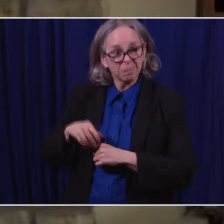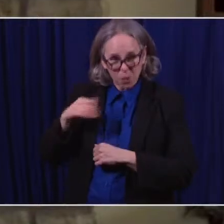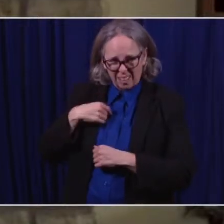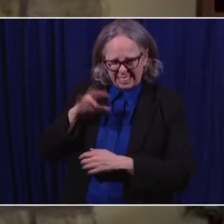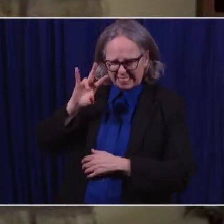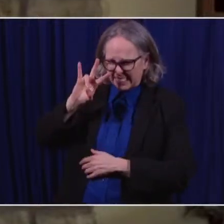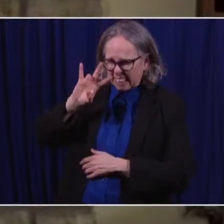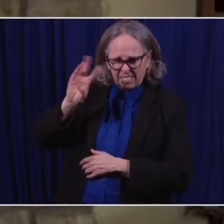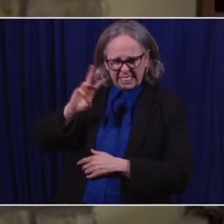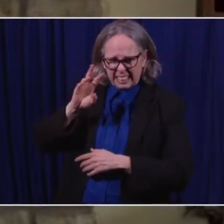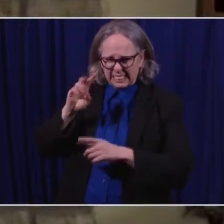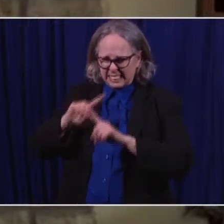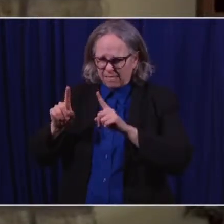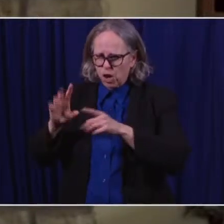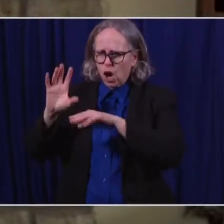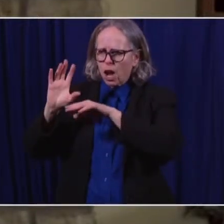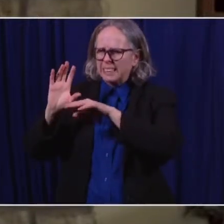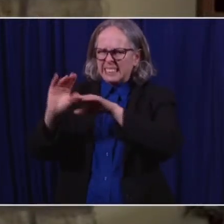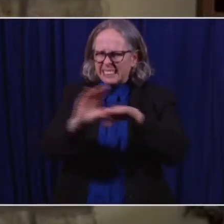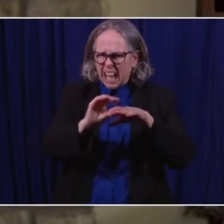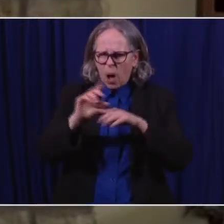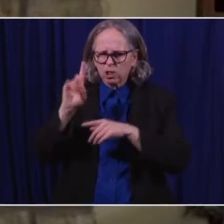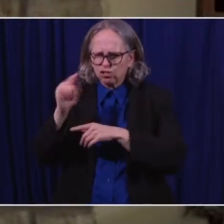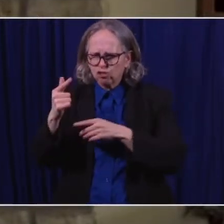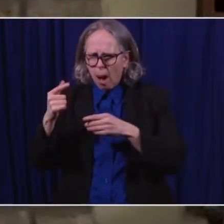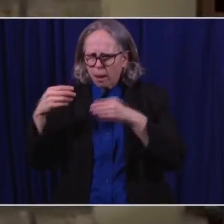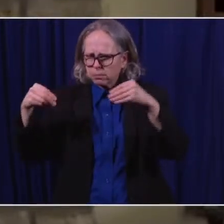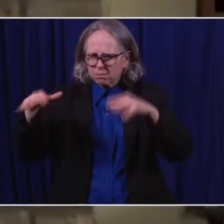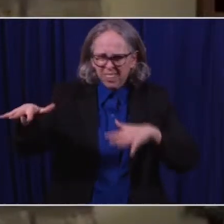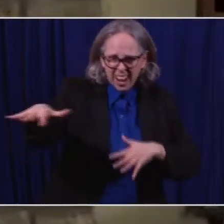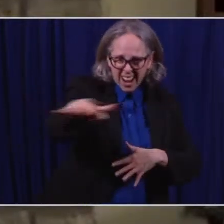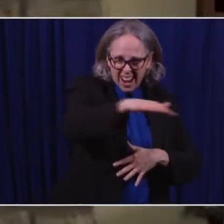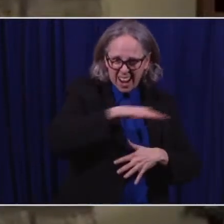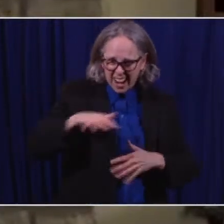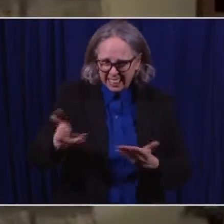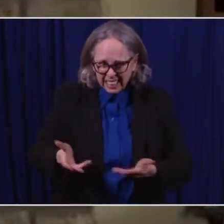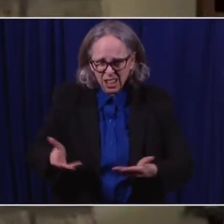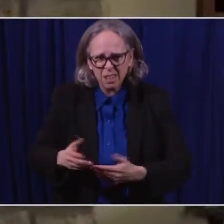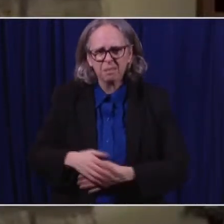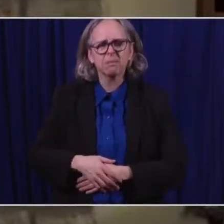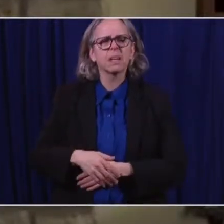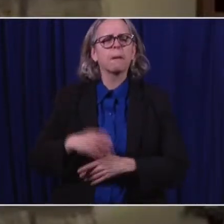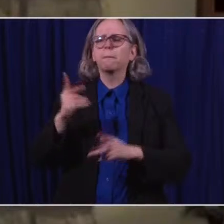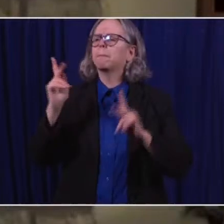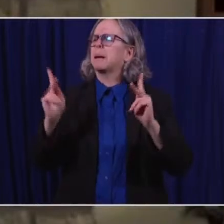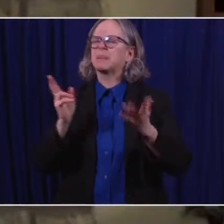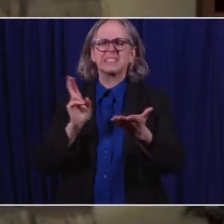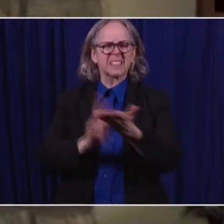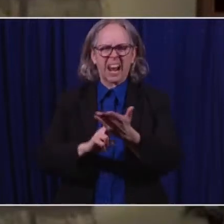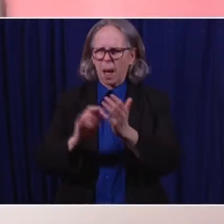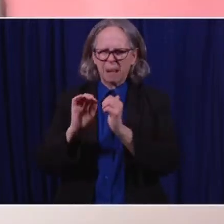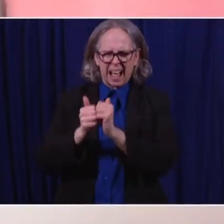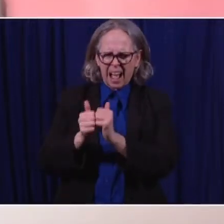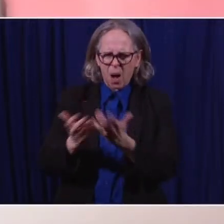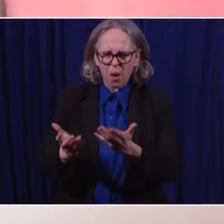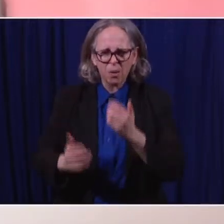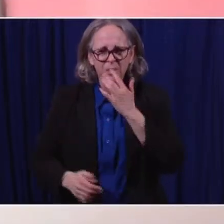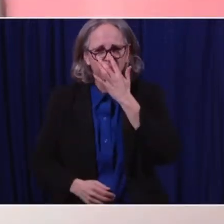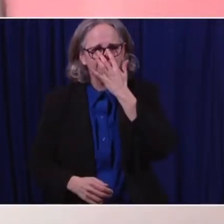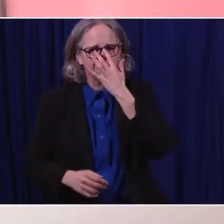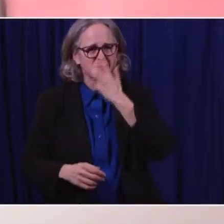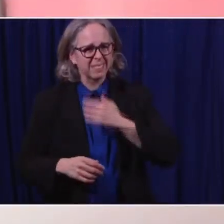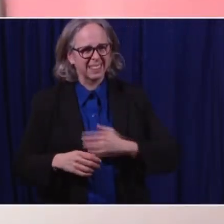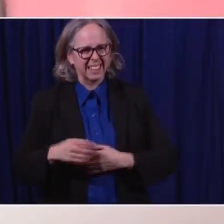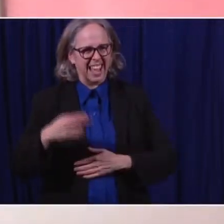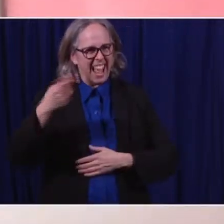Mart locations in Ohio taking appointments. How do people sign up to get an appointment from you all? That is correct, Governor. Hey, and good afternoon